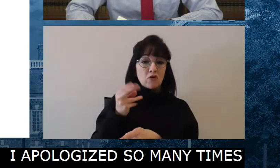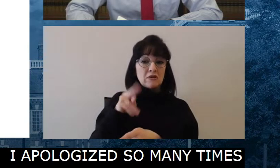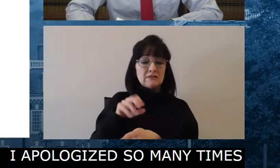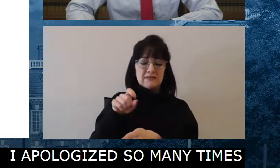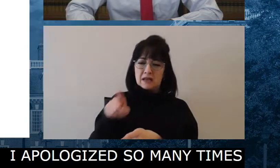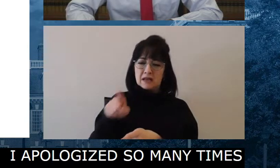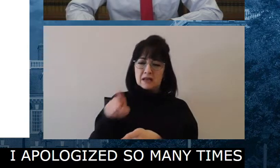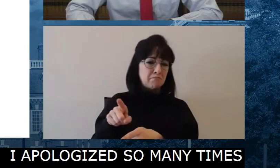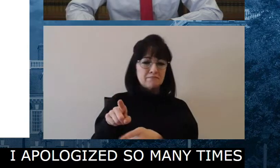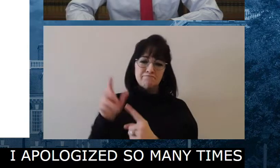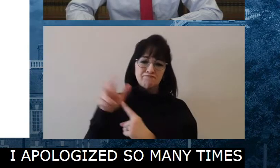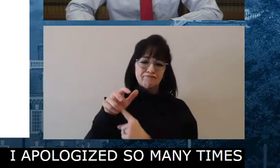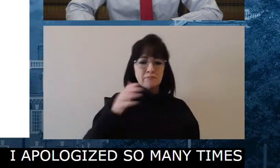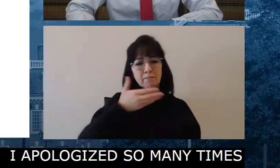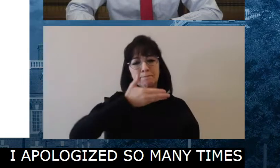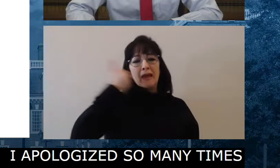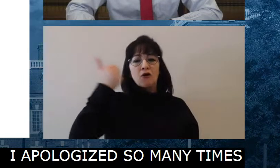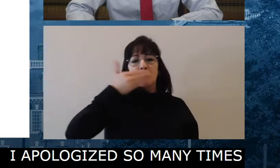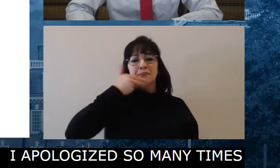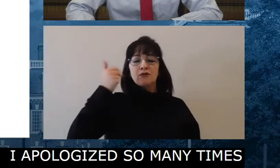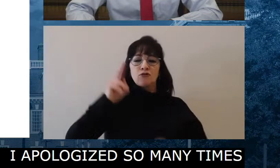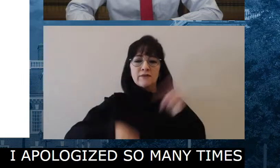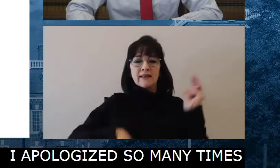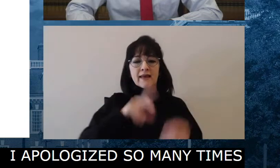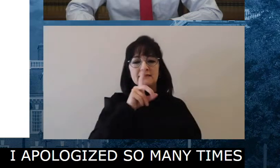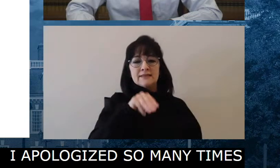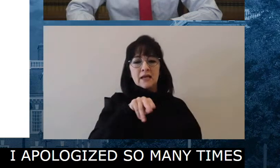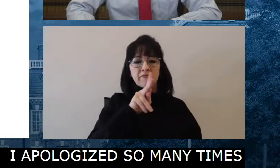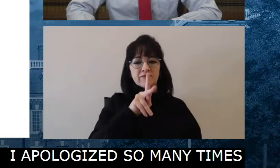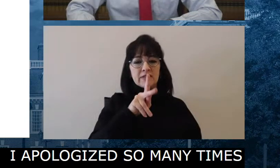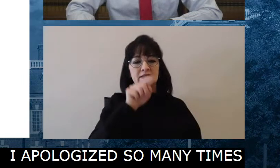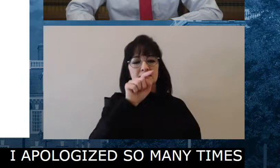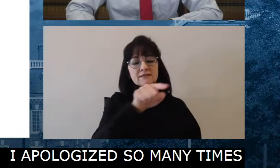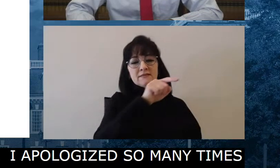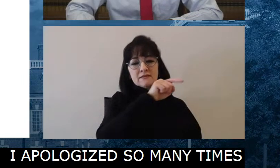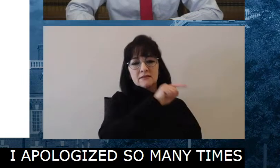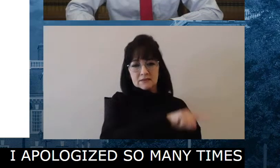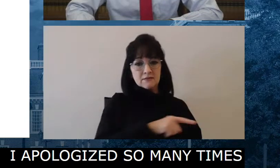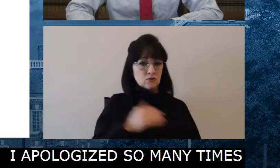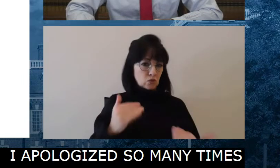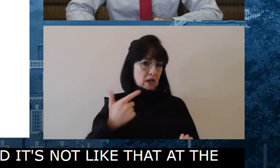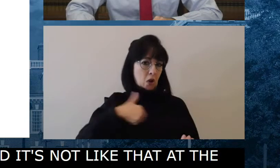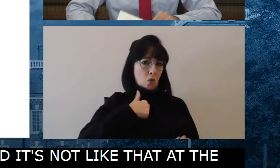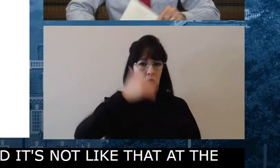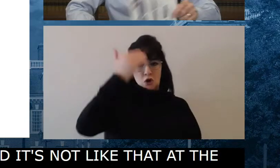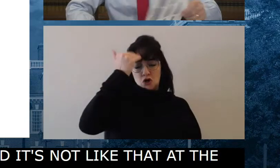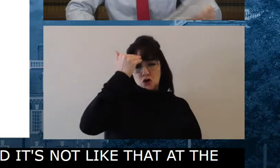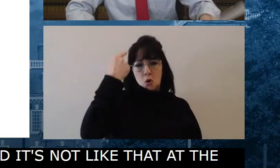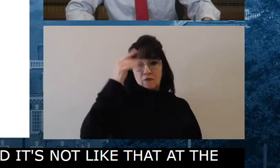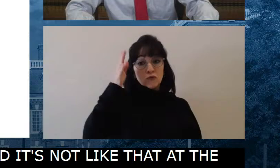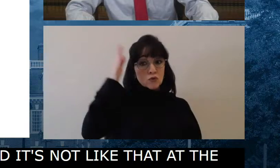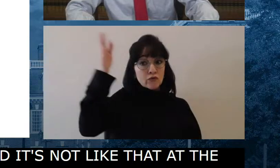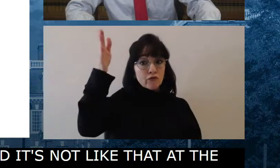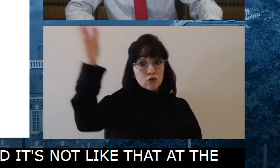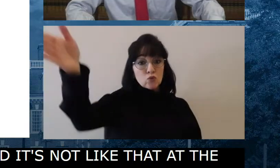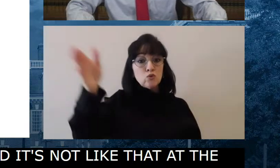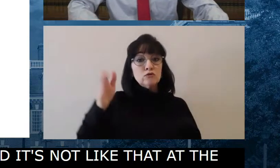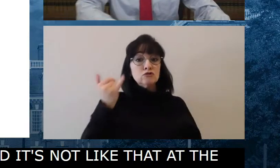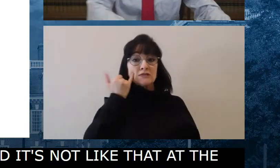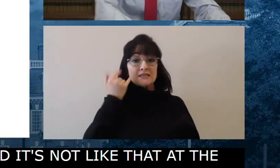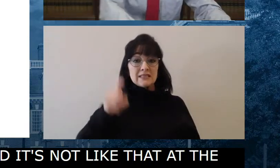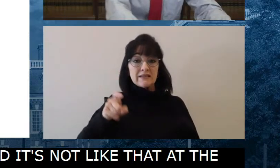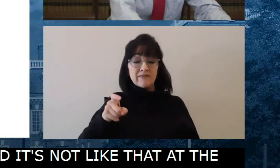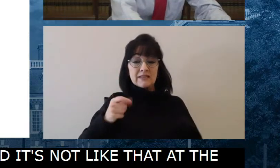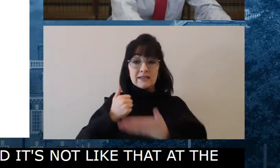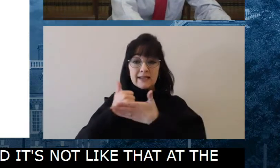potentially gives us an opportunity in the future maybe to do something there. Certainly the outreach that we're doing, Dr. Rattay, into